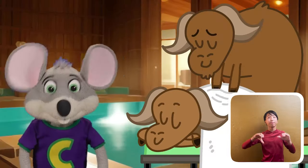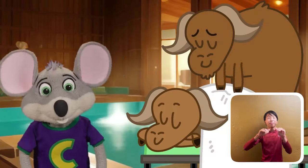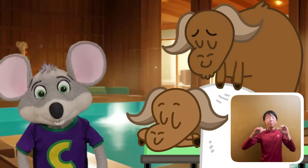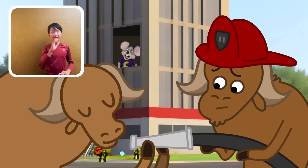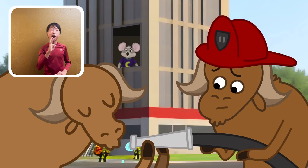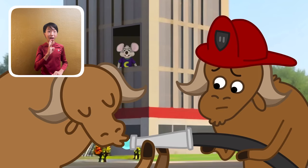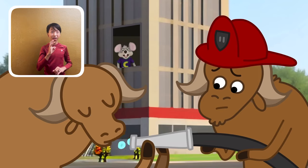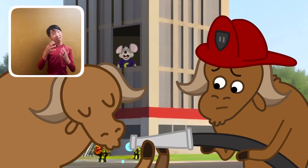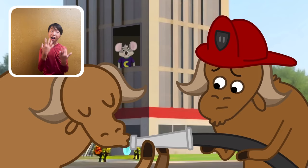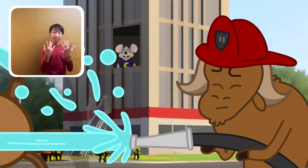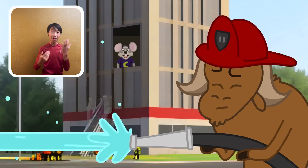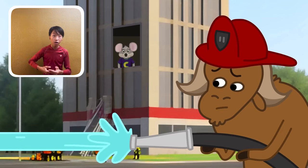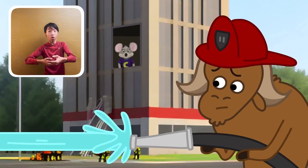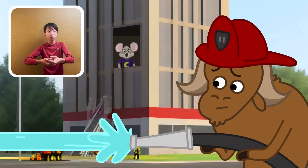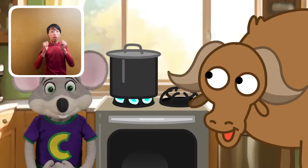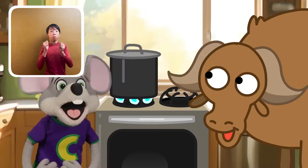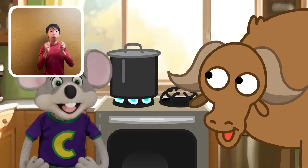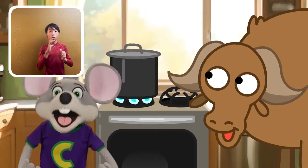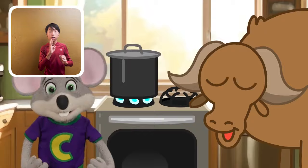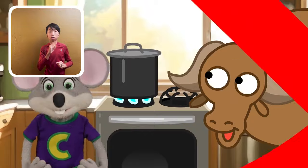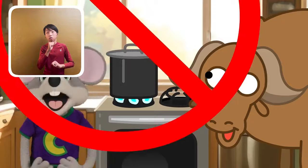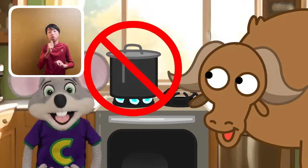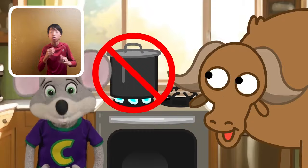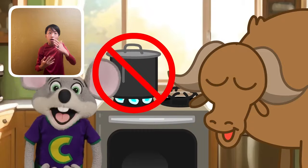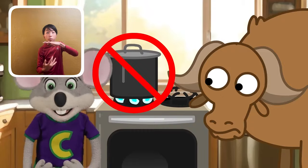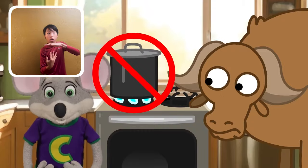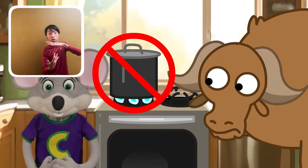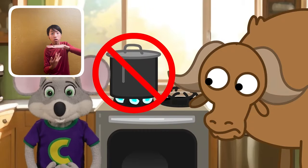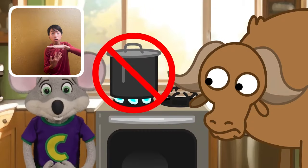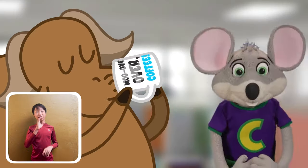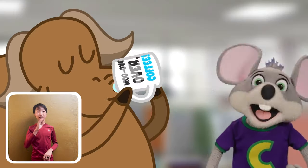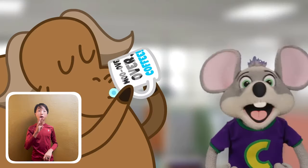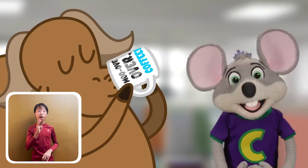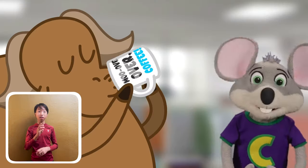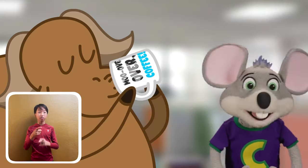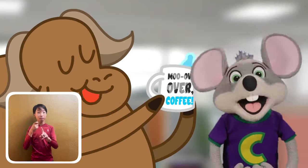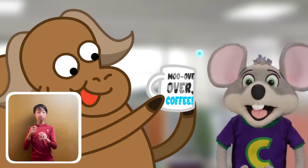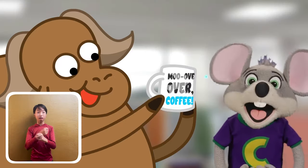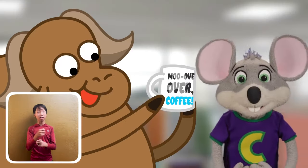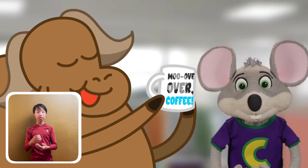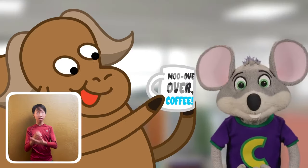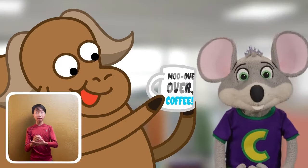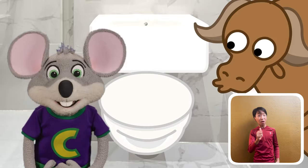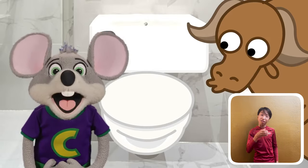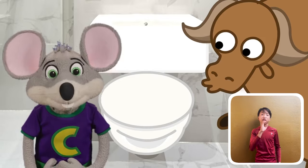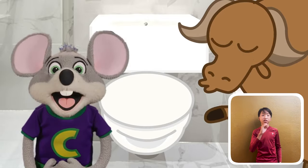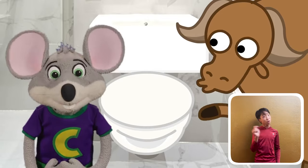drinking from the fire hose cold water don't boil it drinking water from the coffee mug